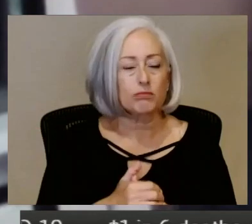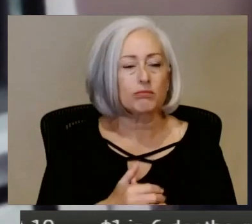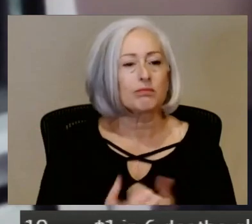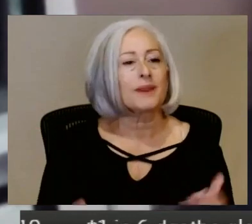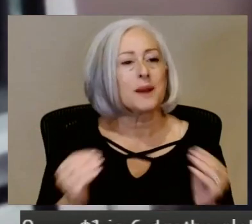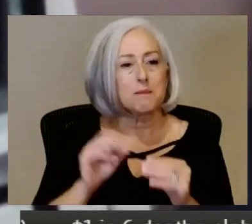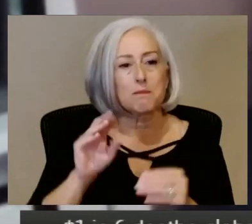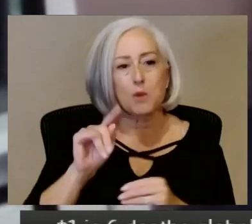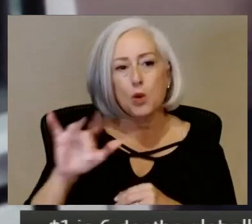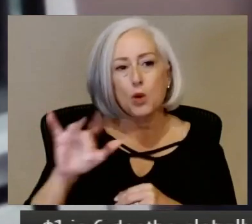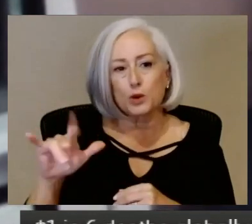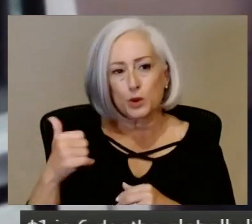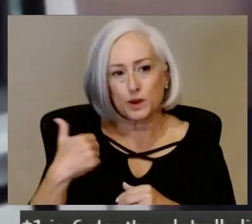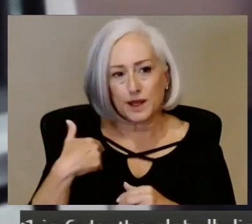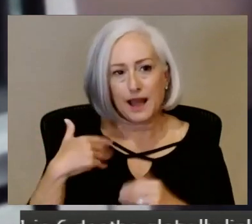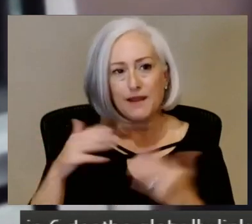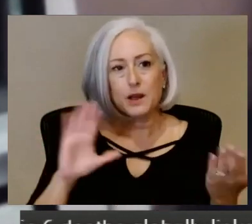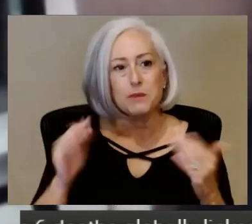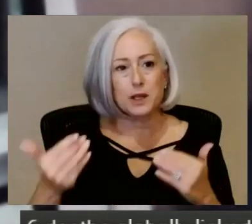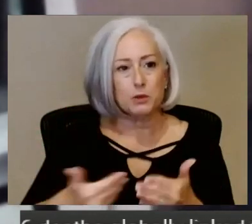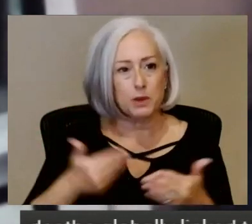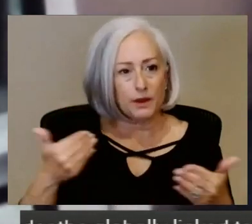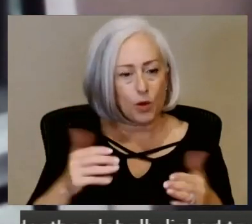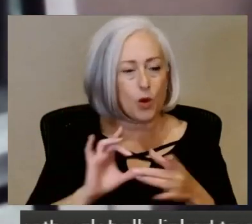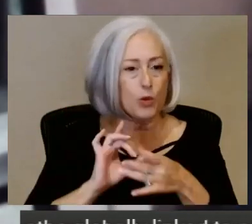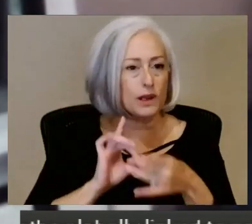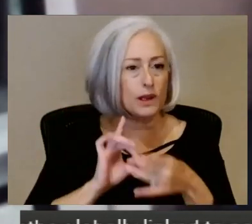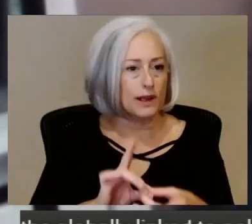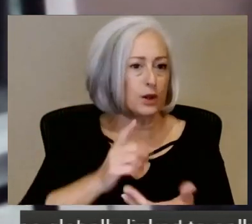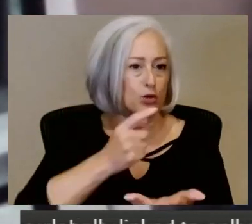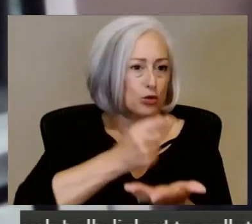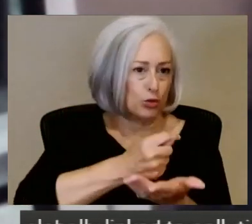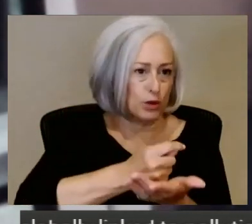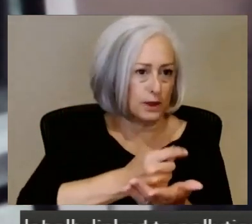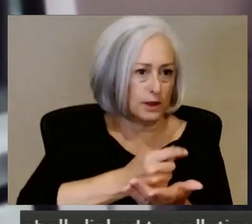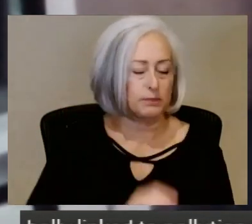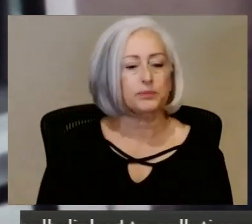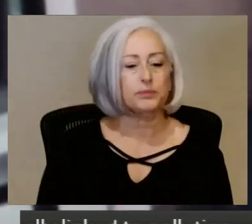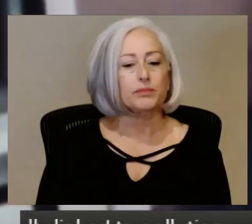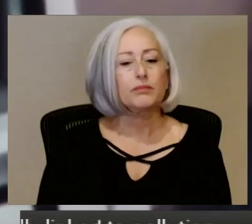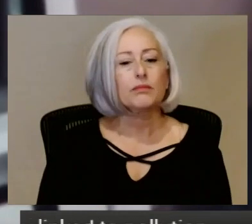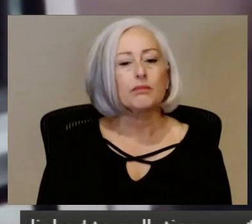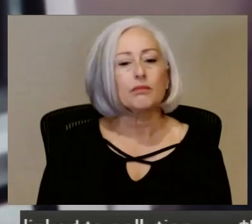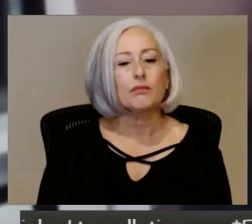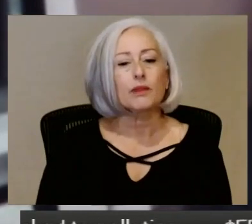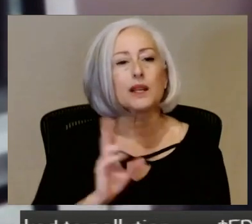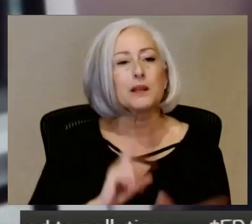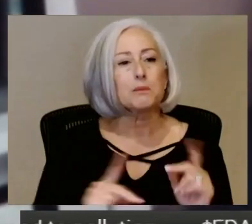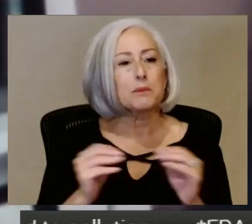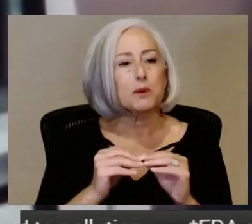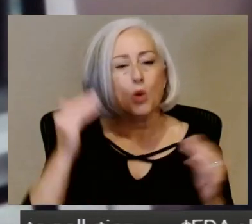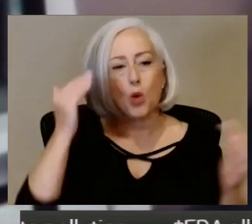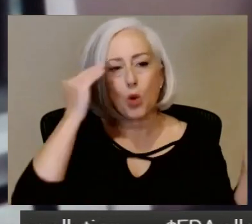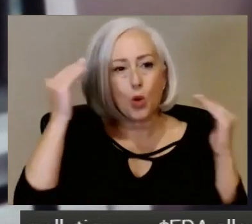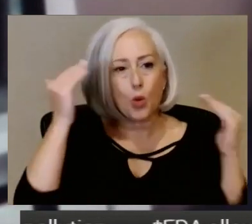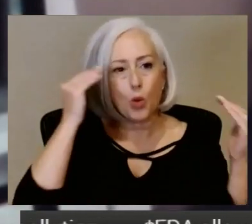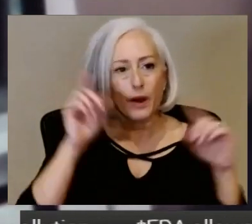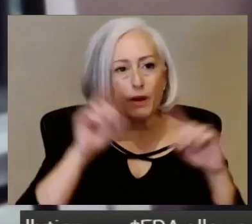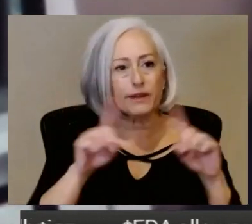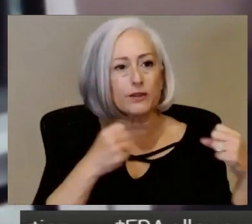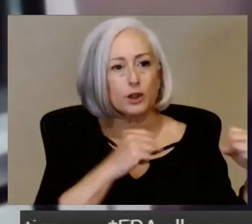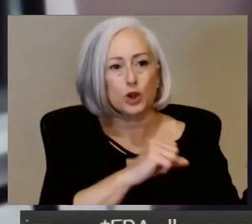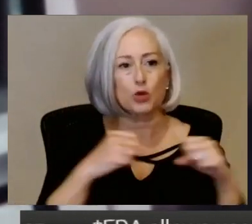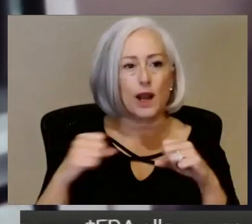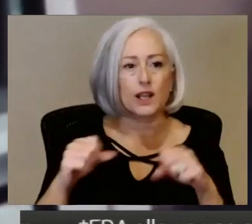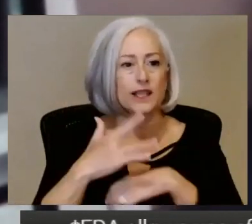than we did previously when it comes to treatments. And I think that people are more aware of the different strategies that are available to them.